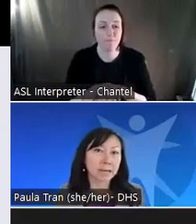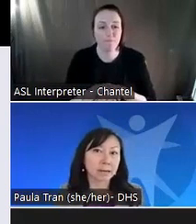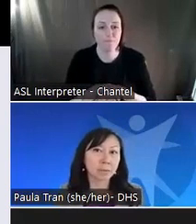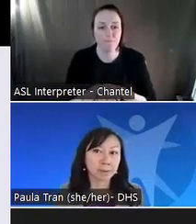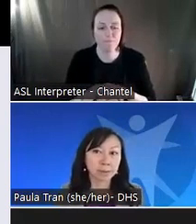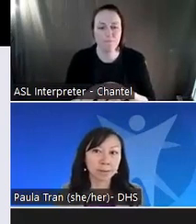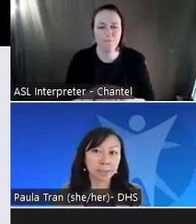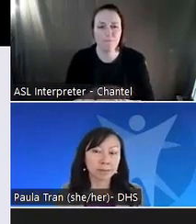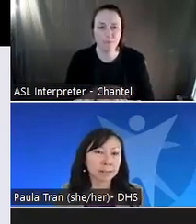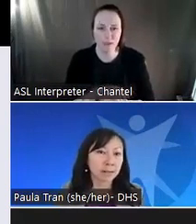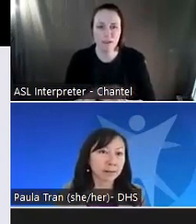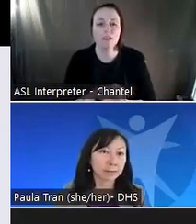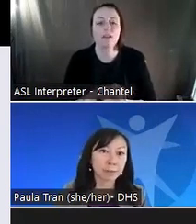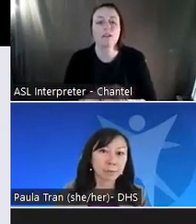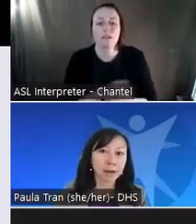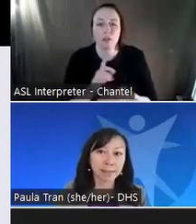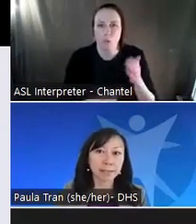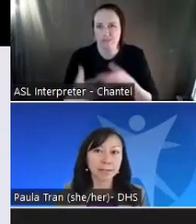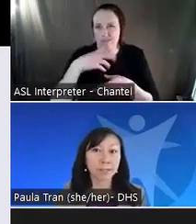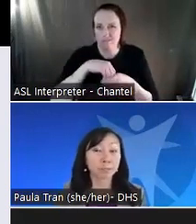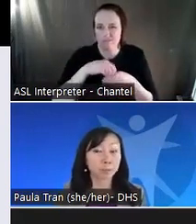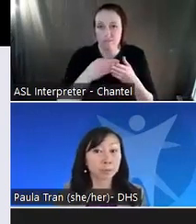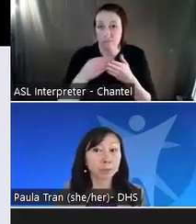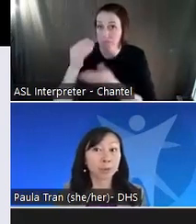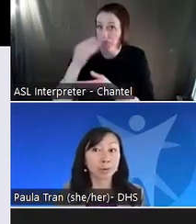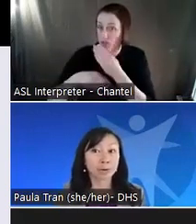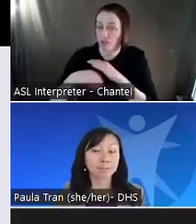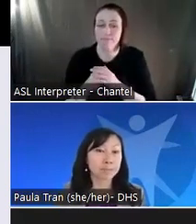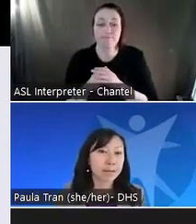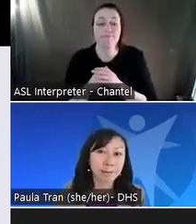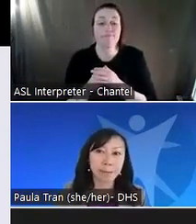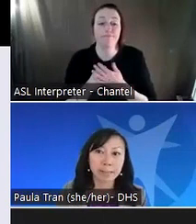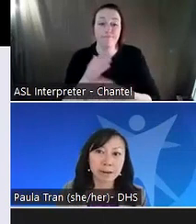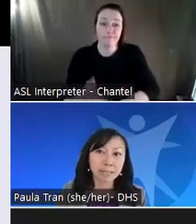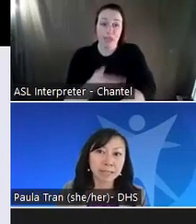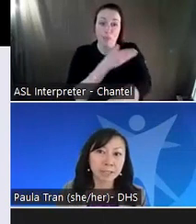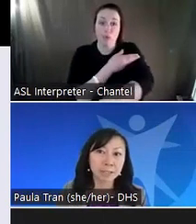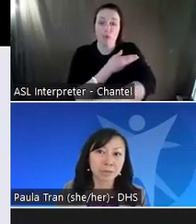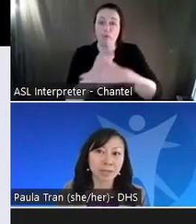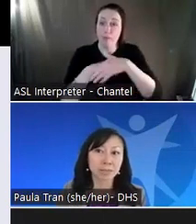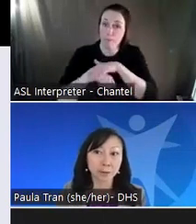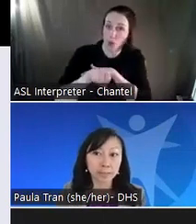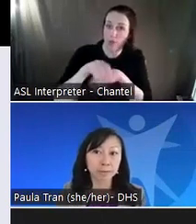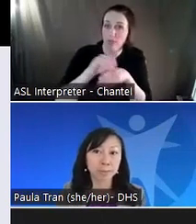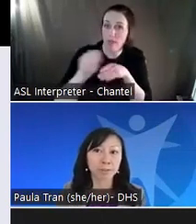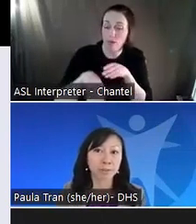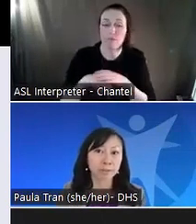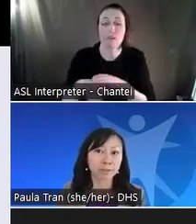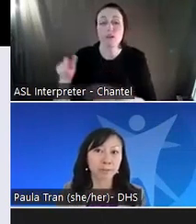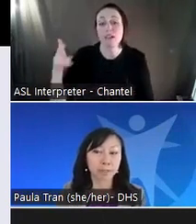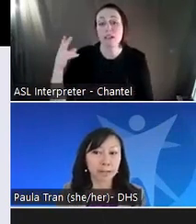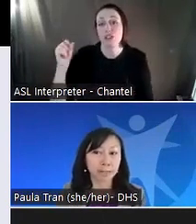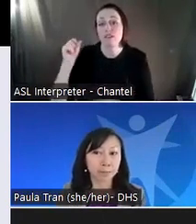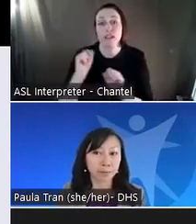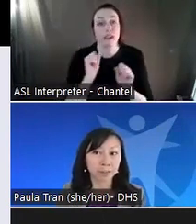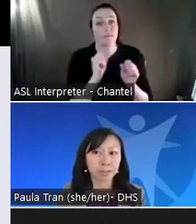items within the budget. The first we'll highlight here is to improve birth outcomes. By allowing DHS to invest in grants for maternal and